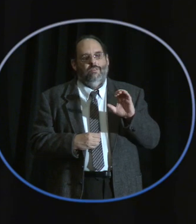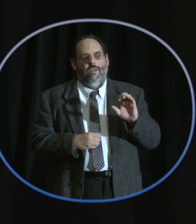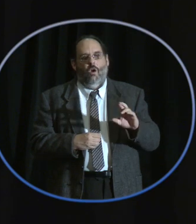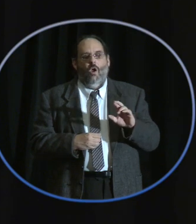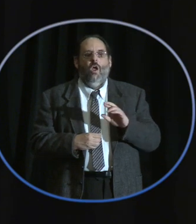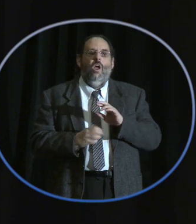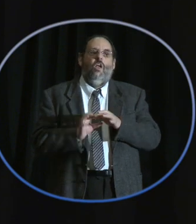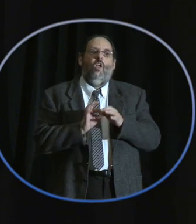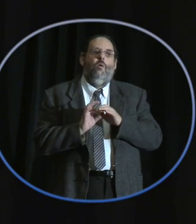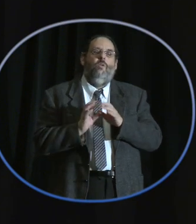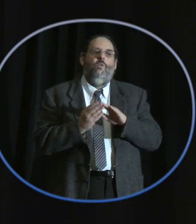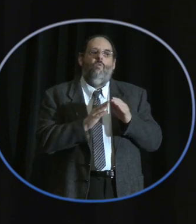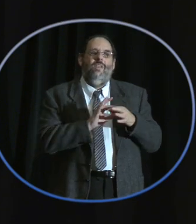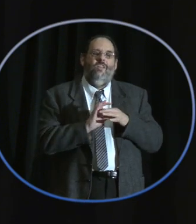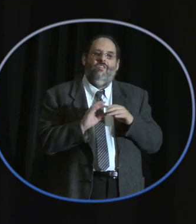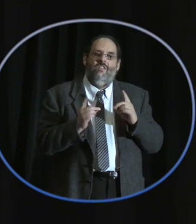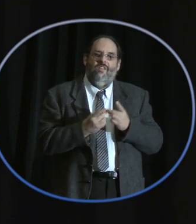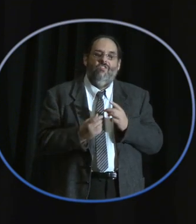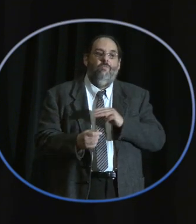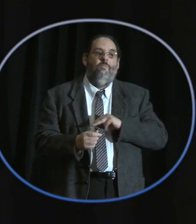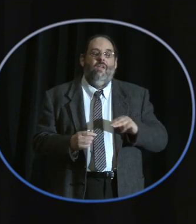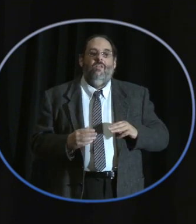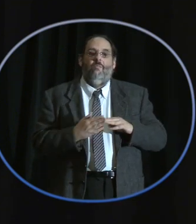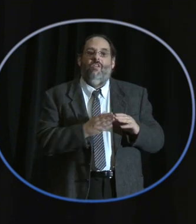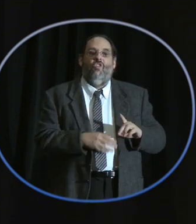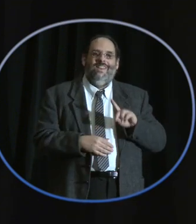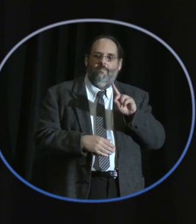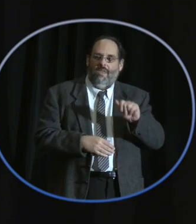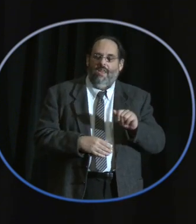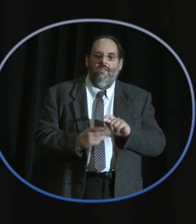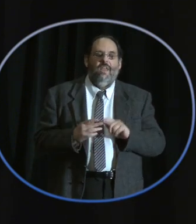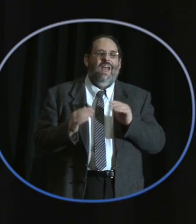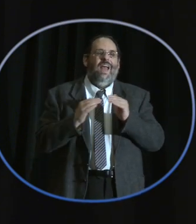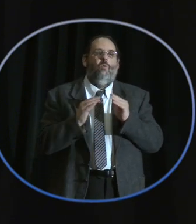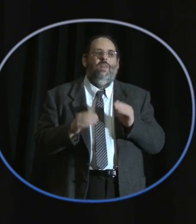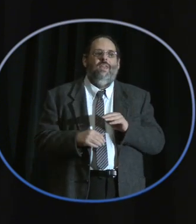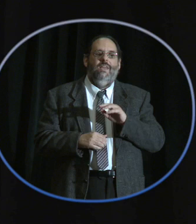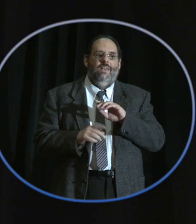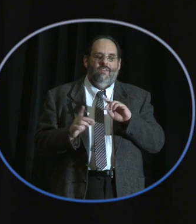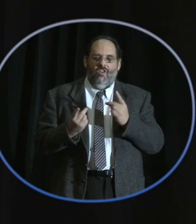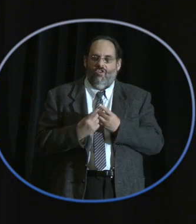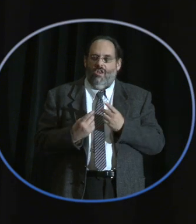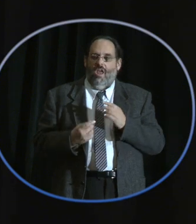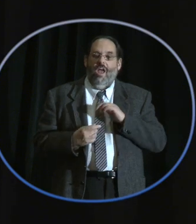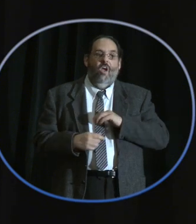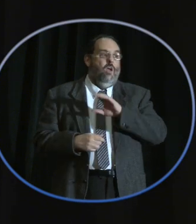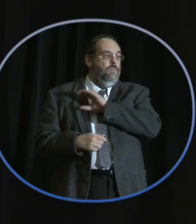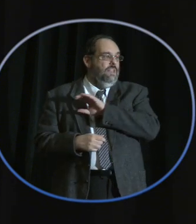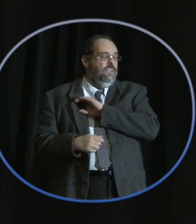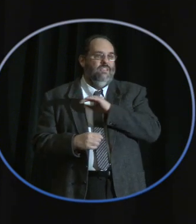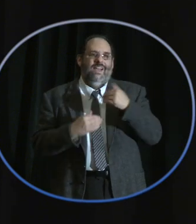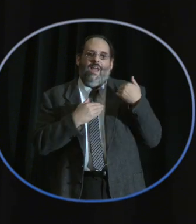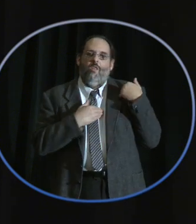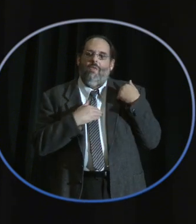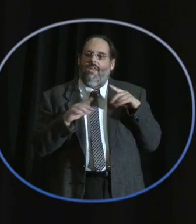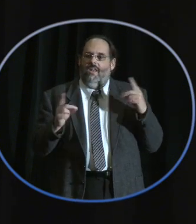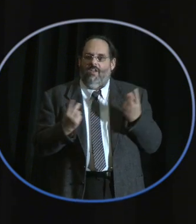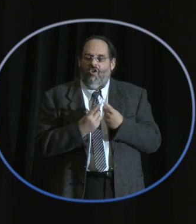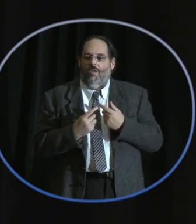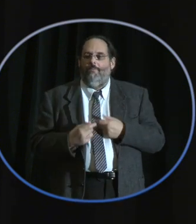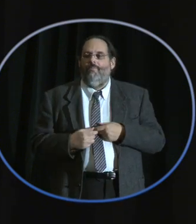Relations Commission Division, Mayor's Commission on Disabilities, the Equity Division, our Police Accountability